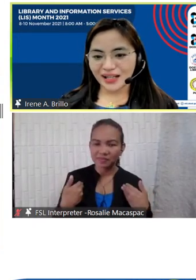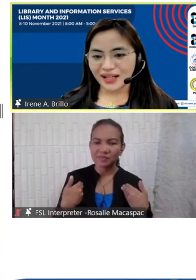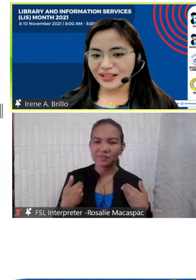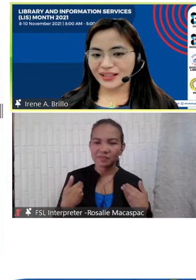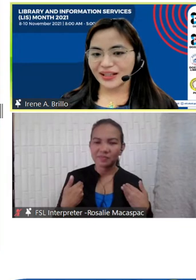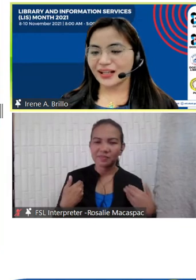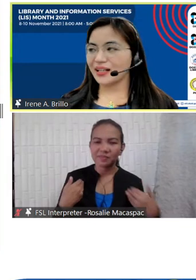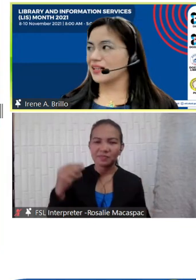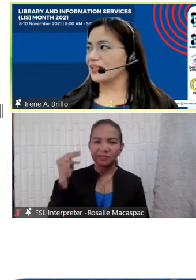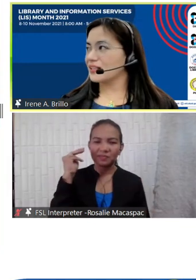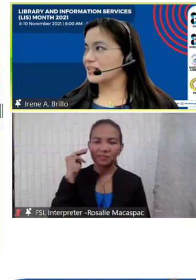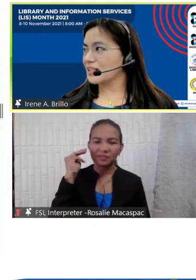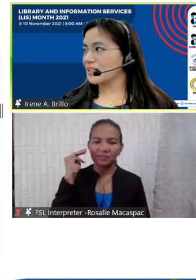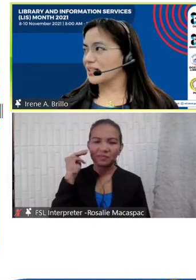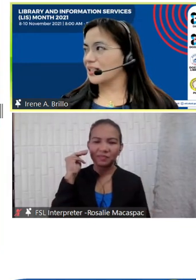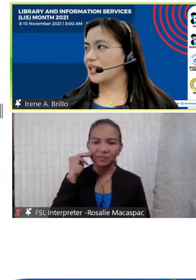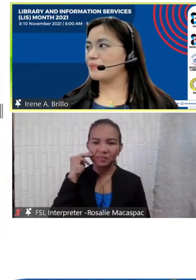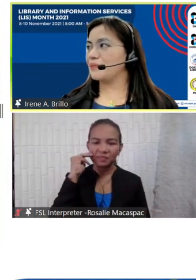Maricel